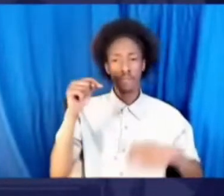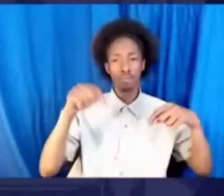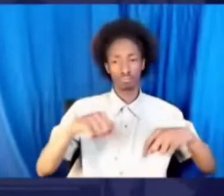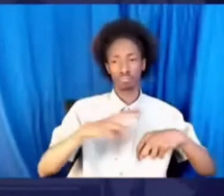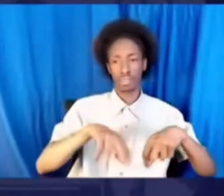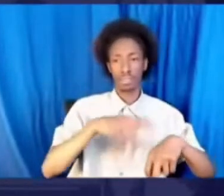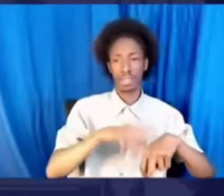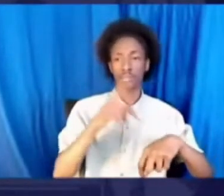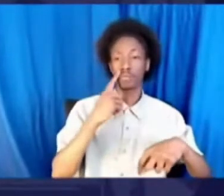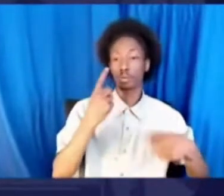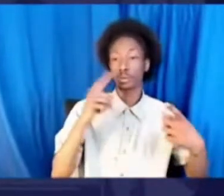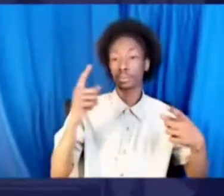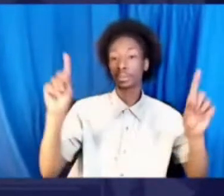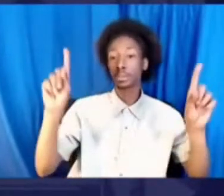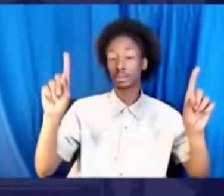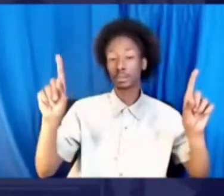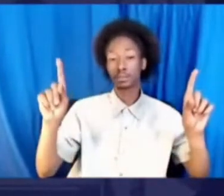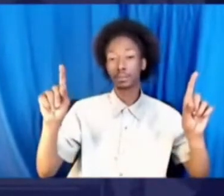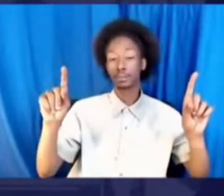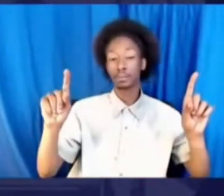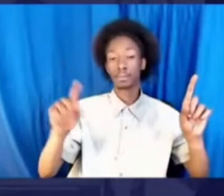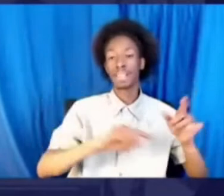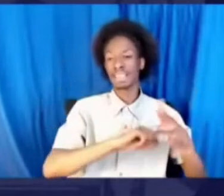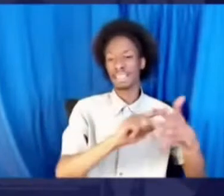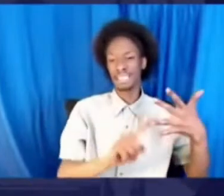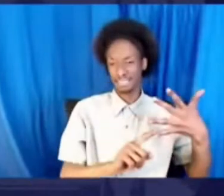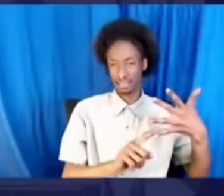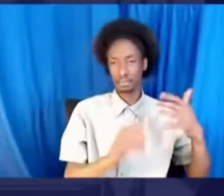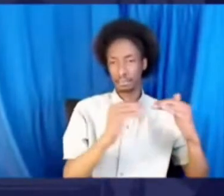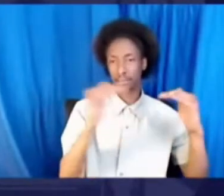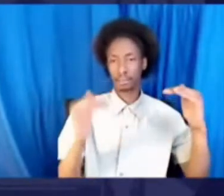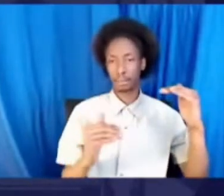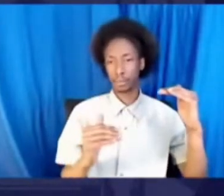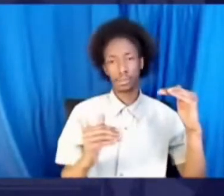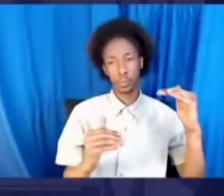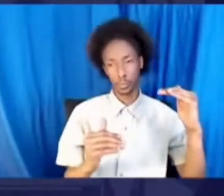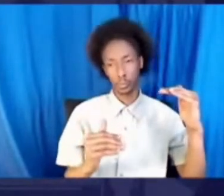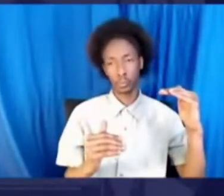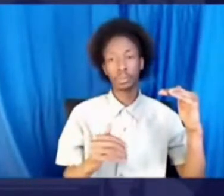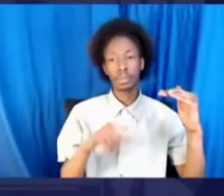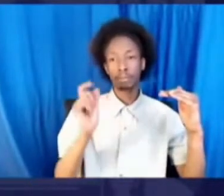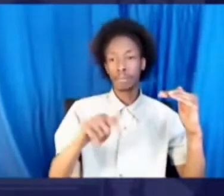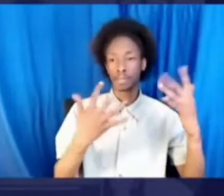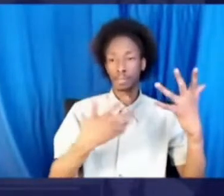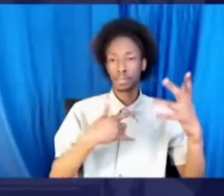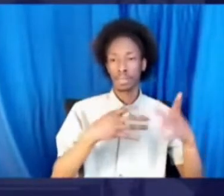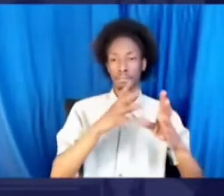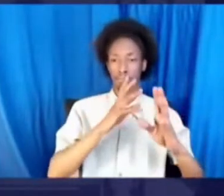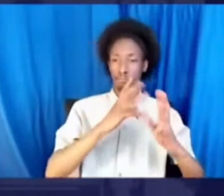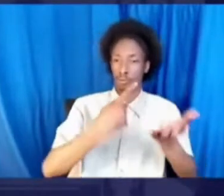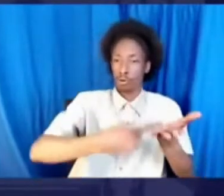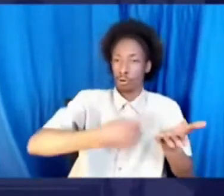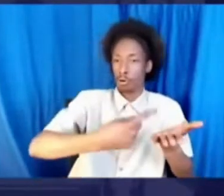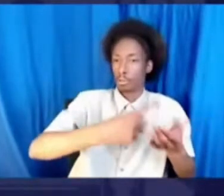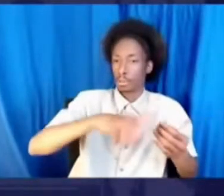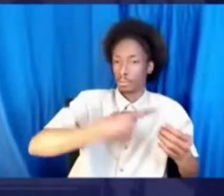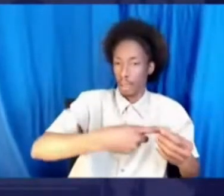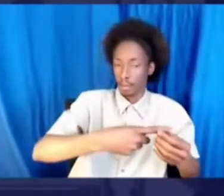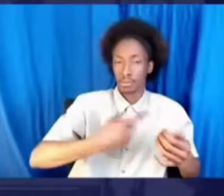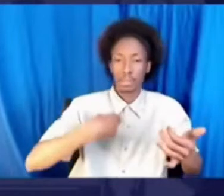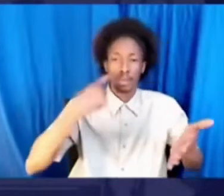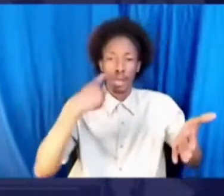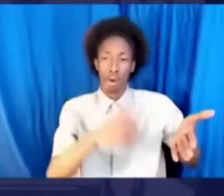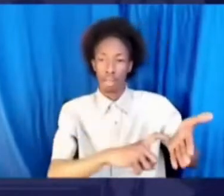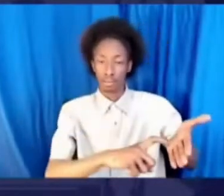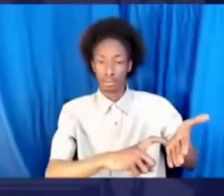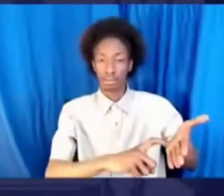succeed, these disparities must be spoken of, acknowledged,